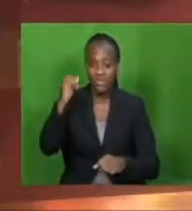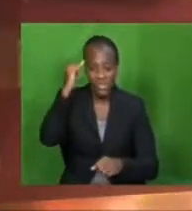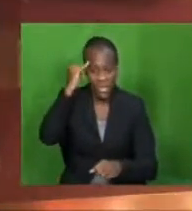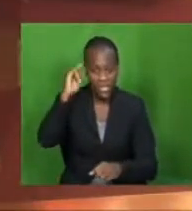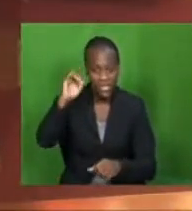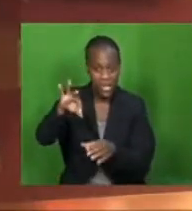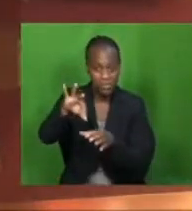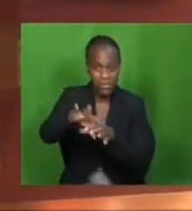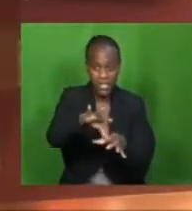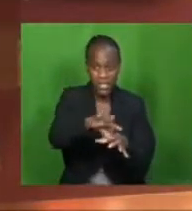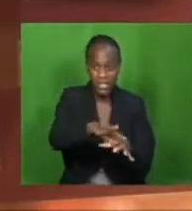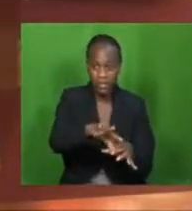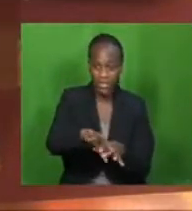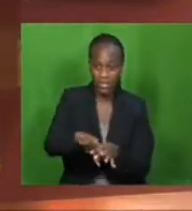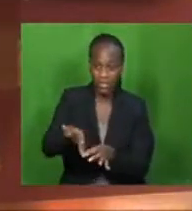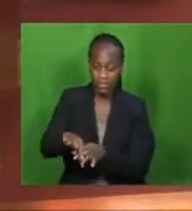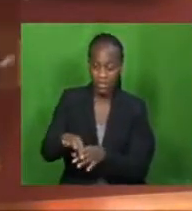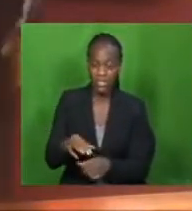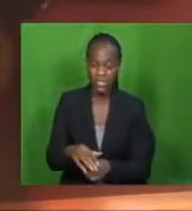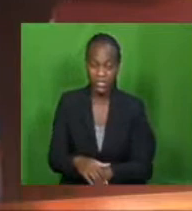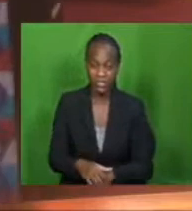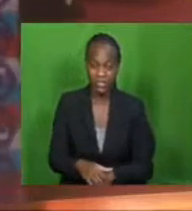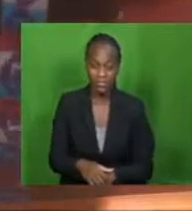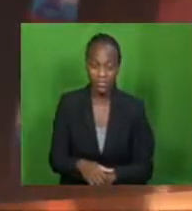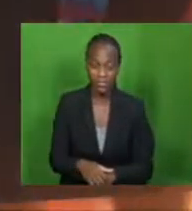will brand them.